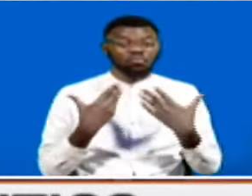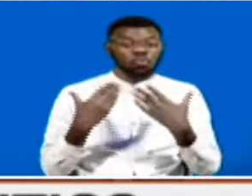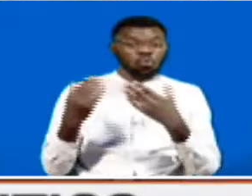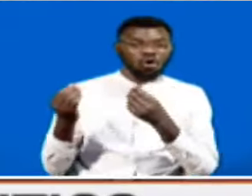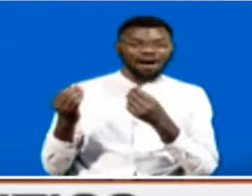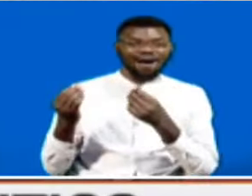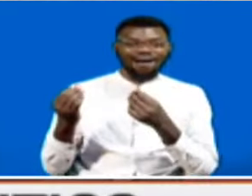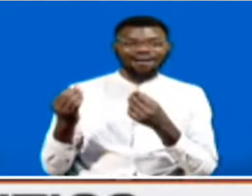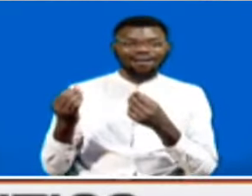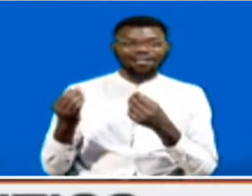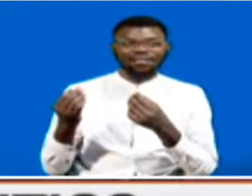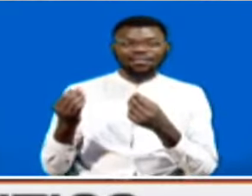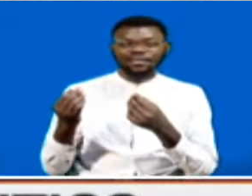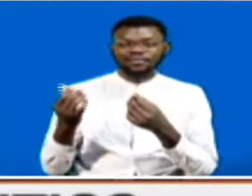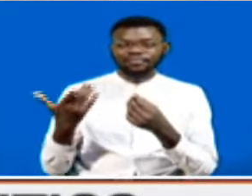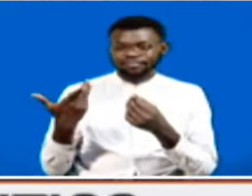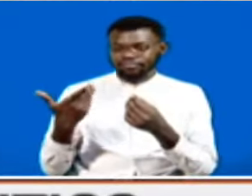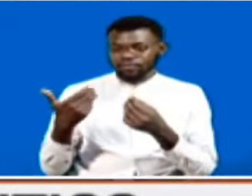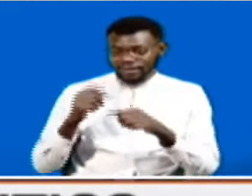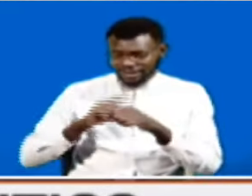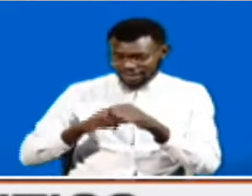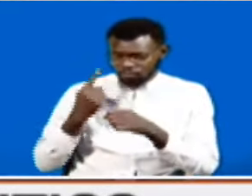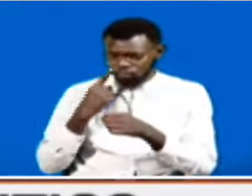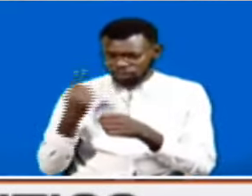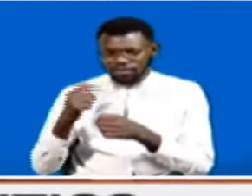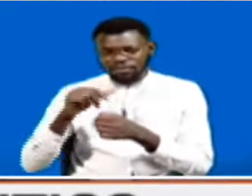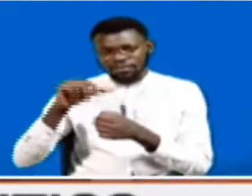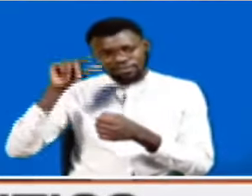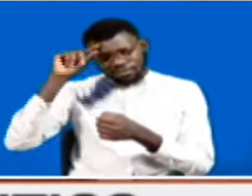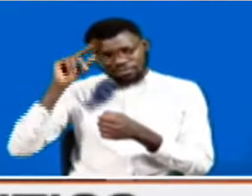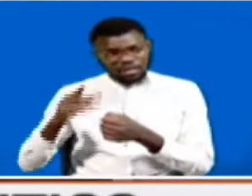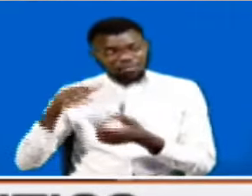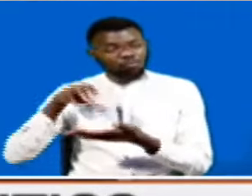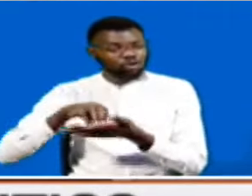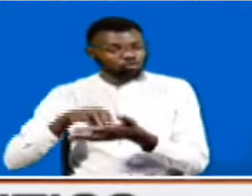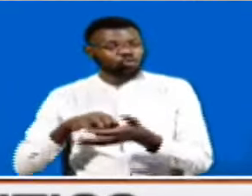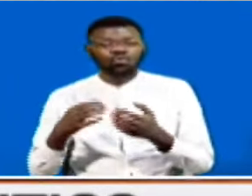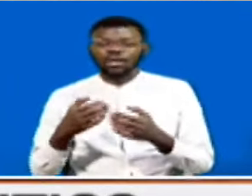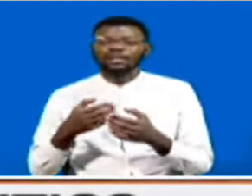go to the governor's position, mm-hmm, will establish that. Okay. Secondly,